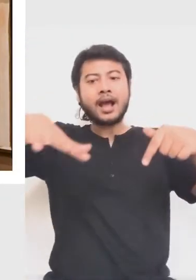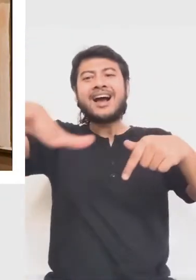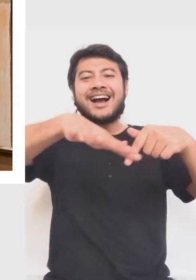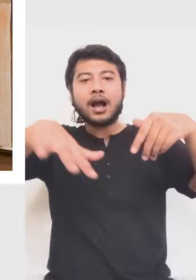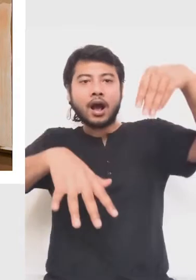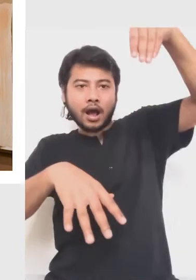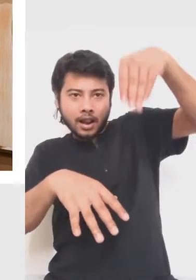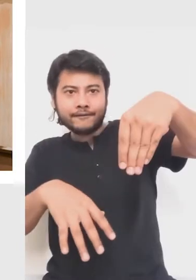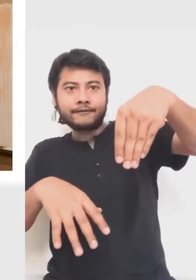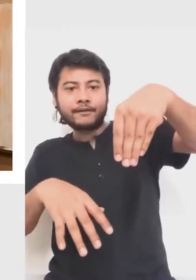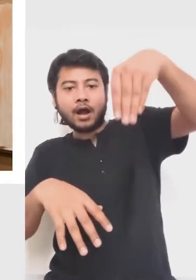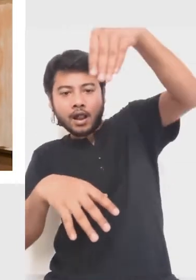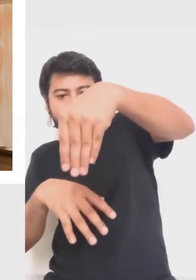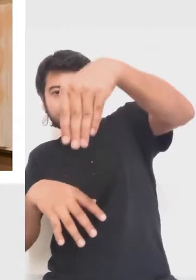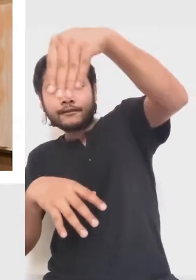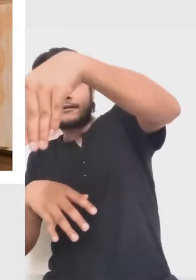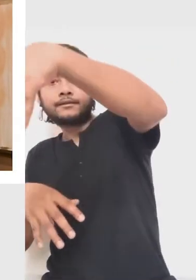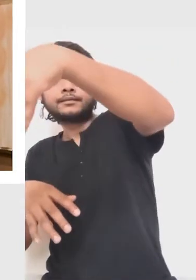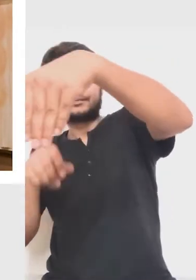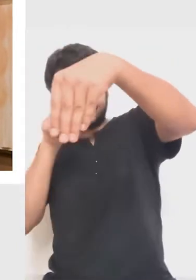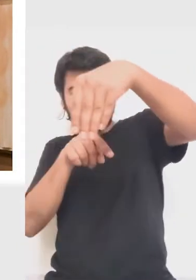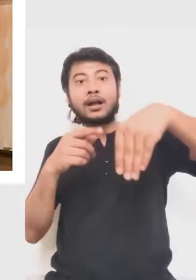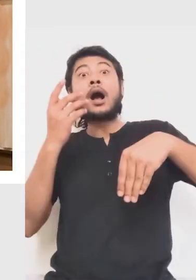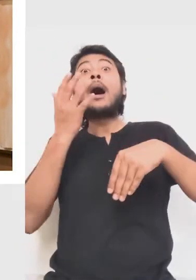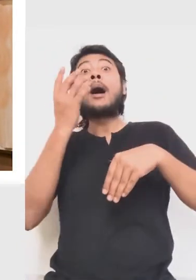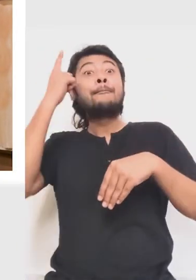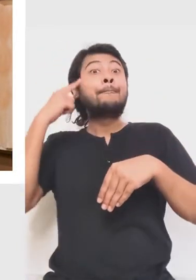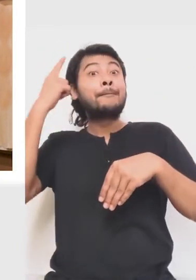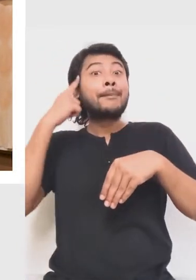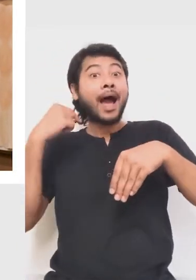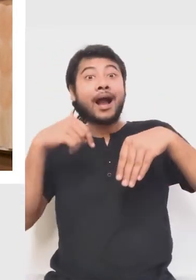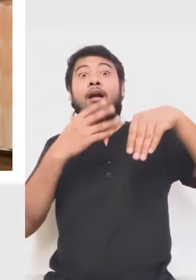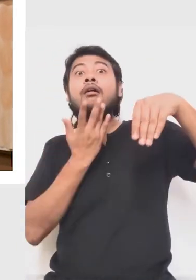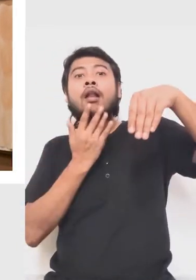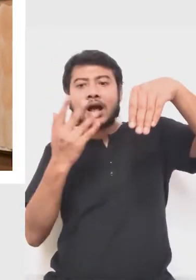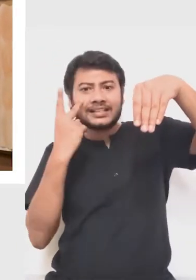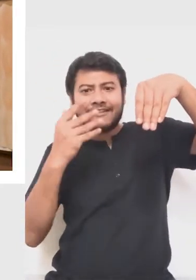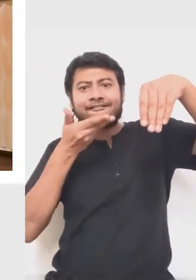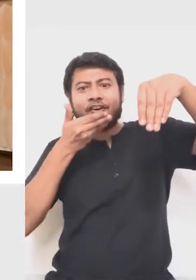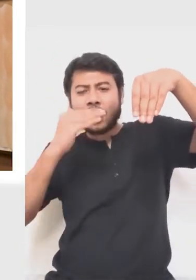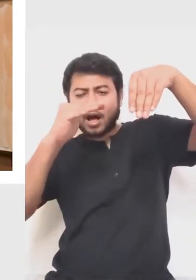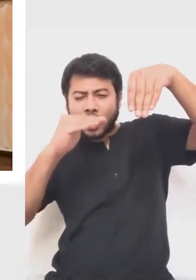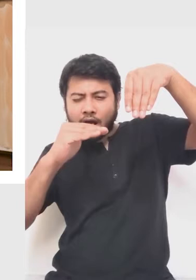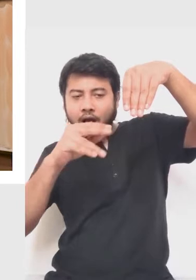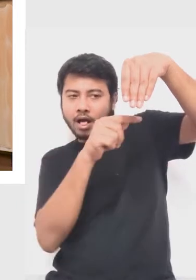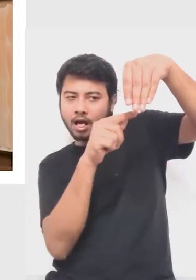7 pieces of cloth were left in the gully for 3 months. The resulting gully curtains bear the marks of time and